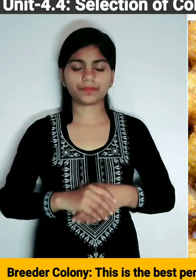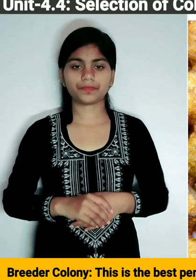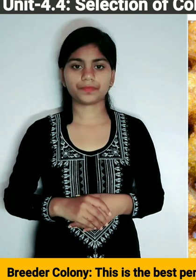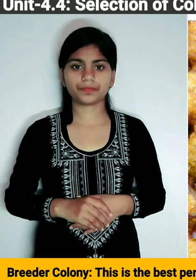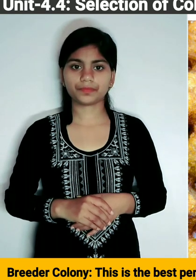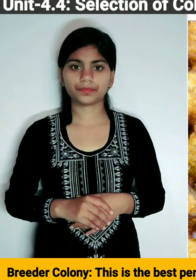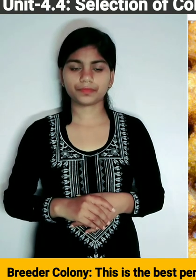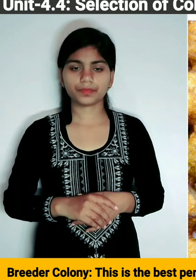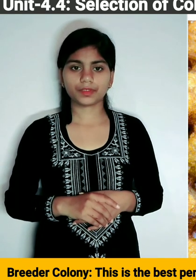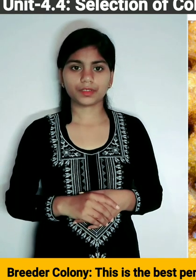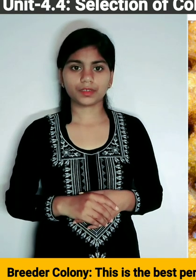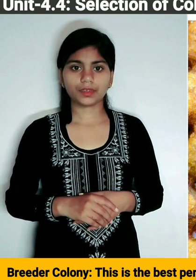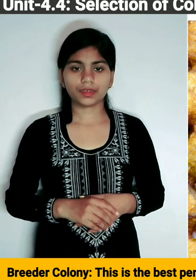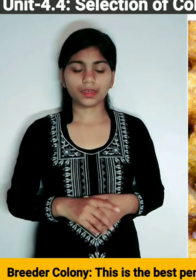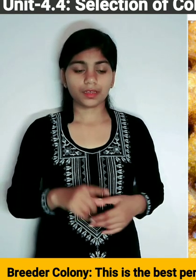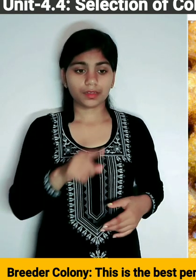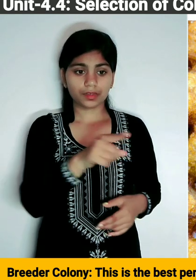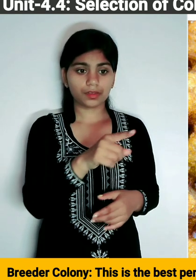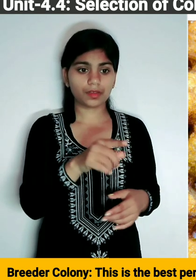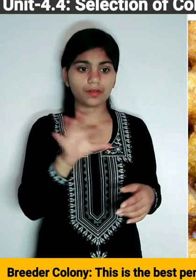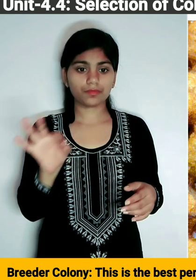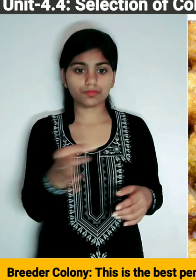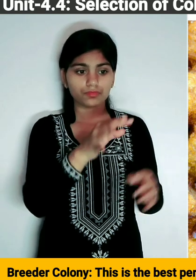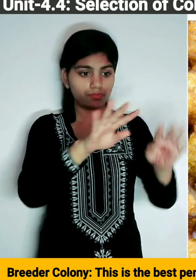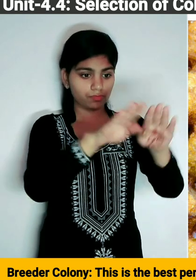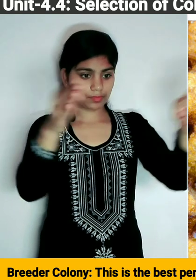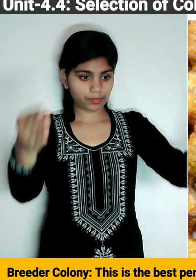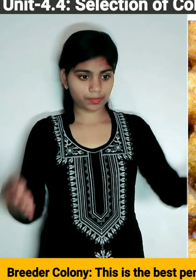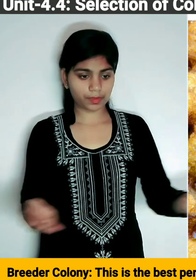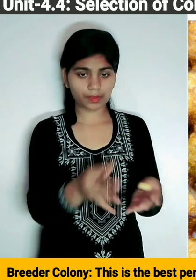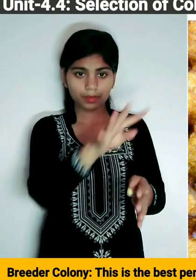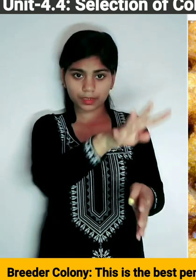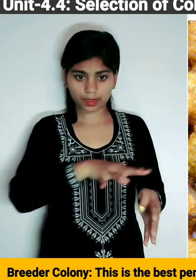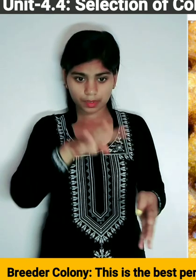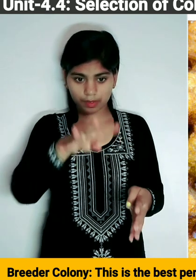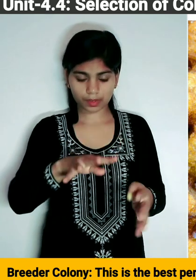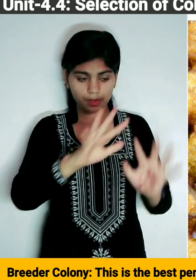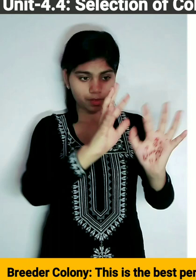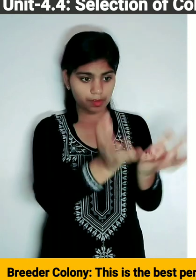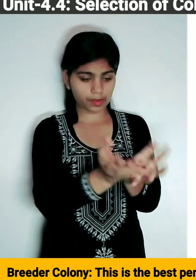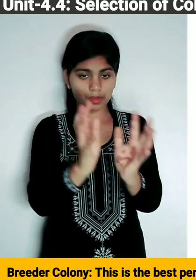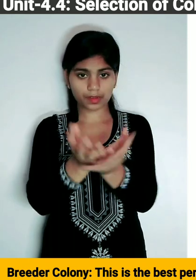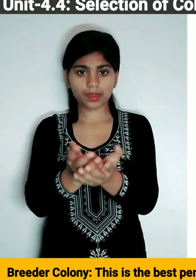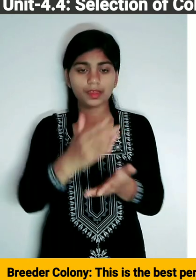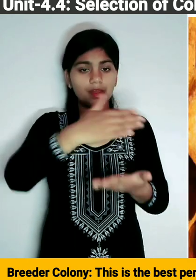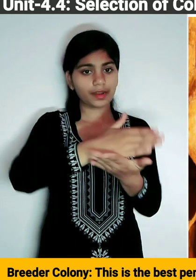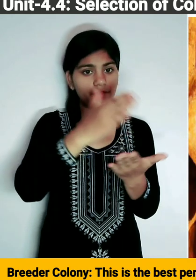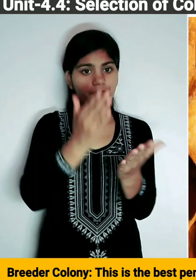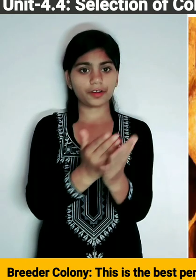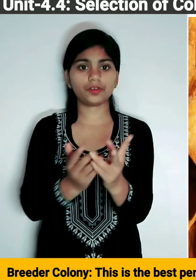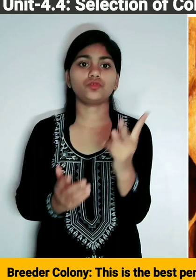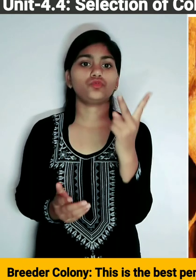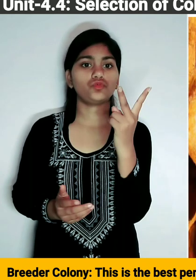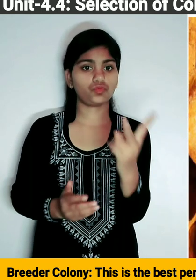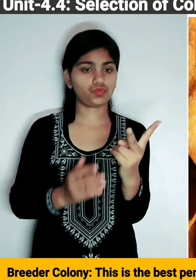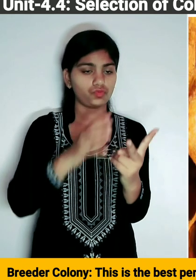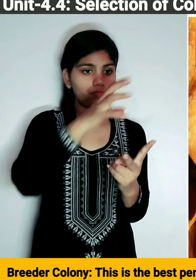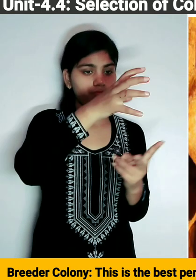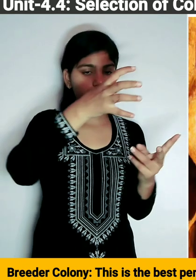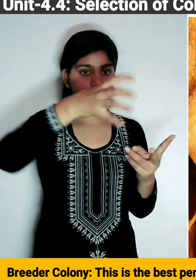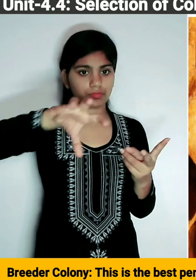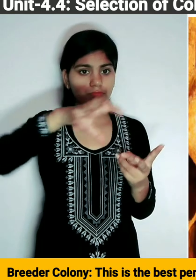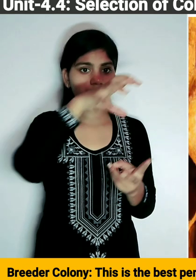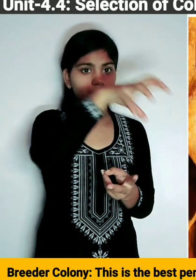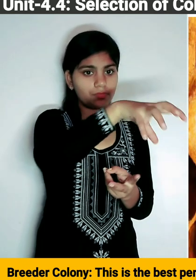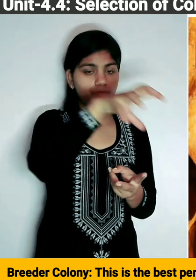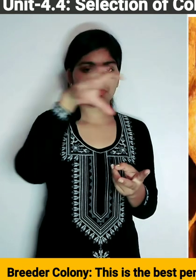colony is divided into two compartments by inserting a